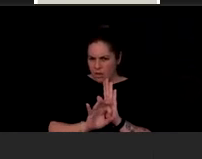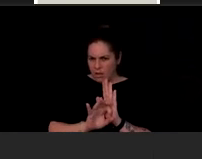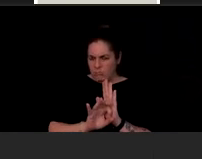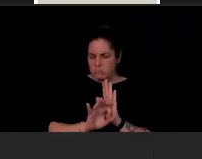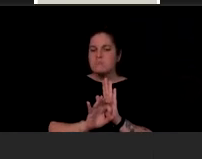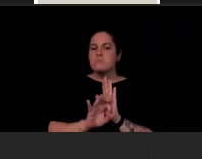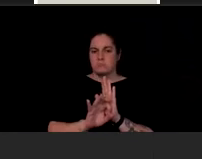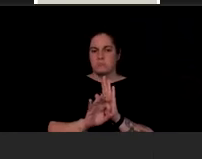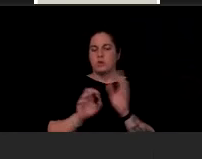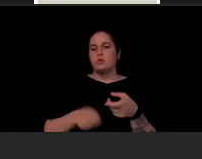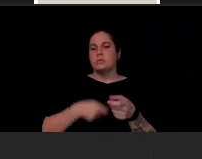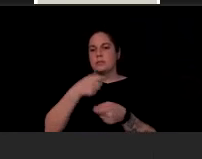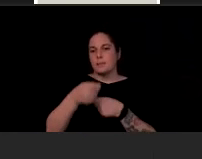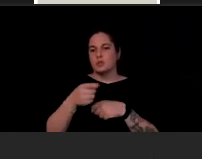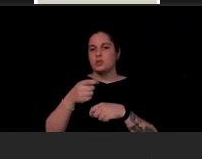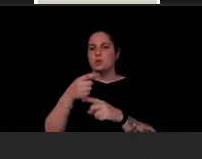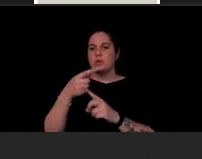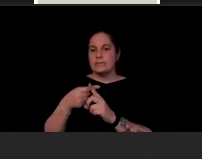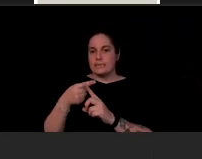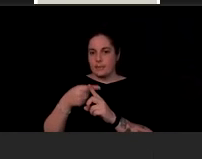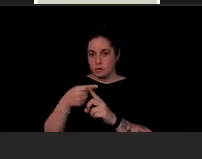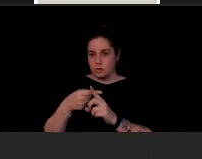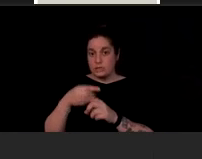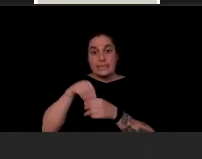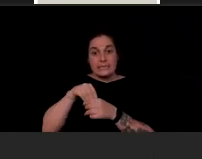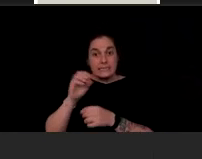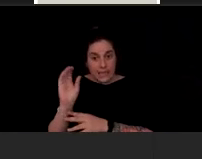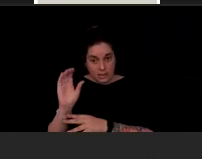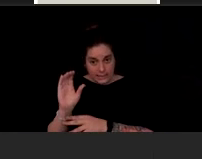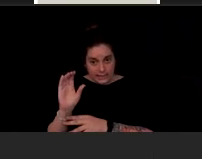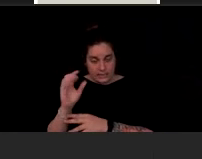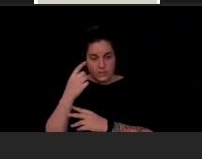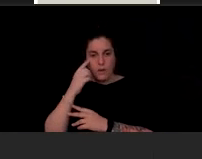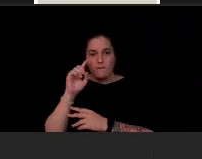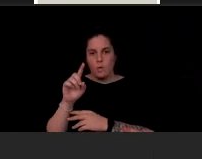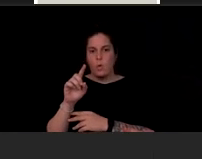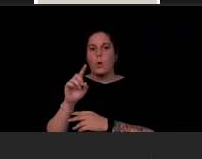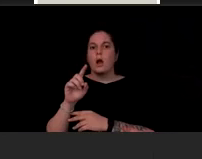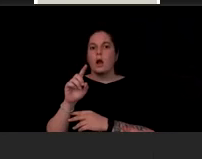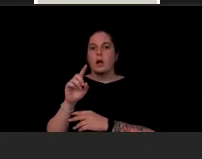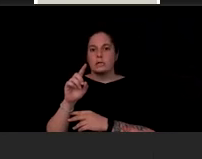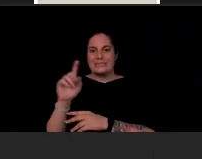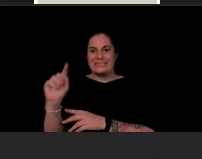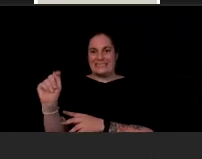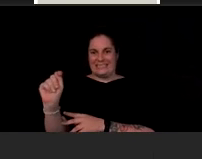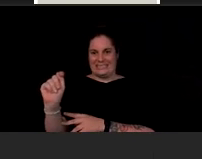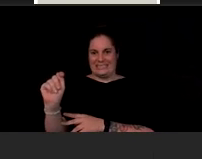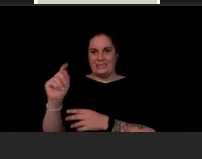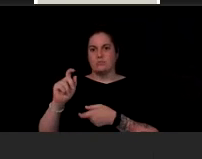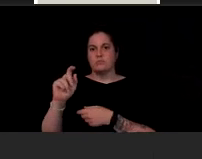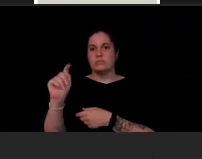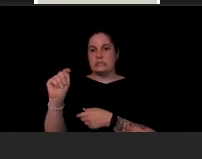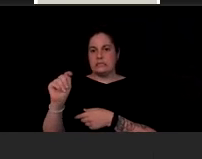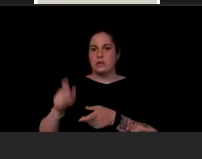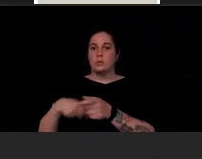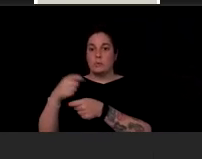you substitute the temperature in Celsius for the variable T. Please do not mix